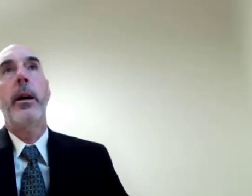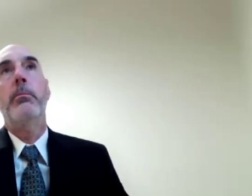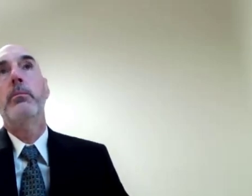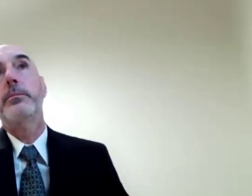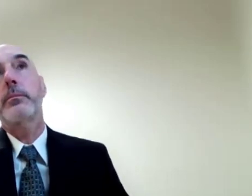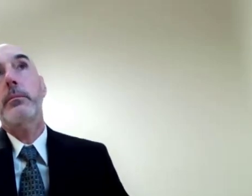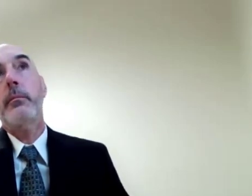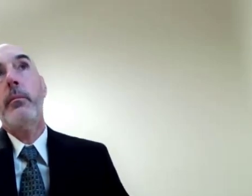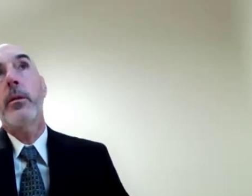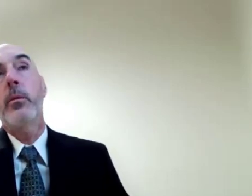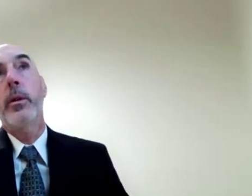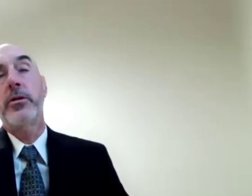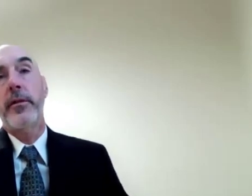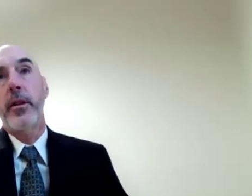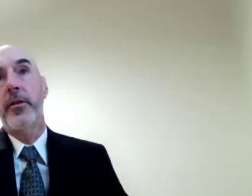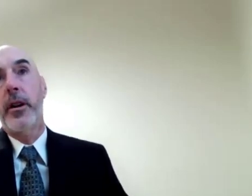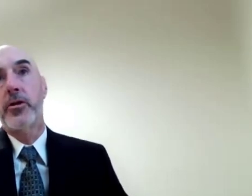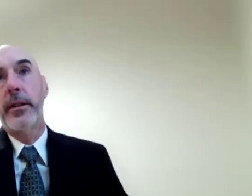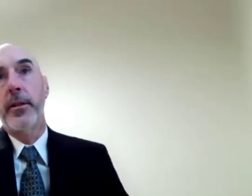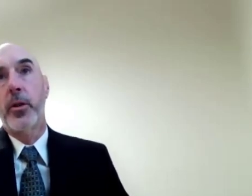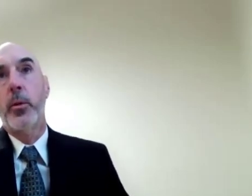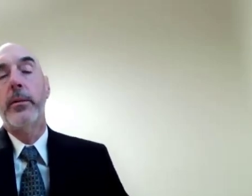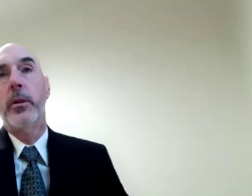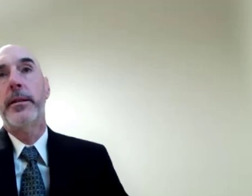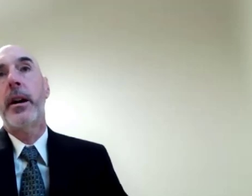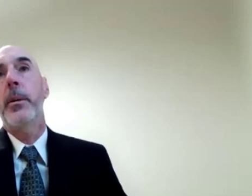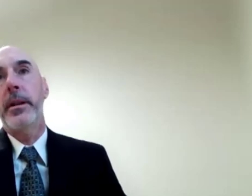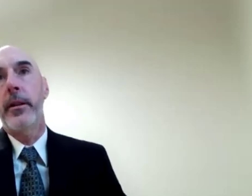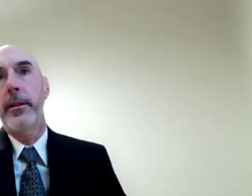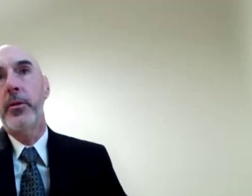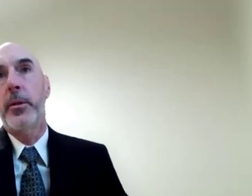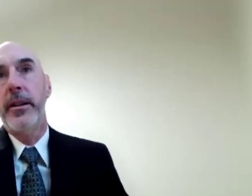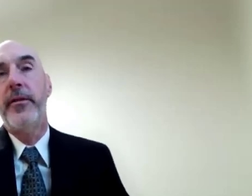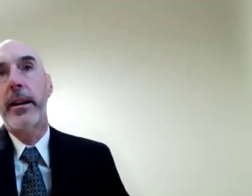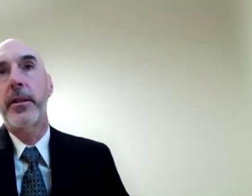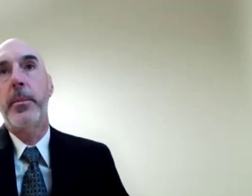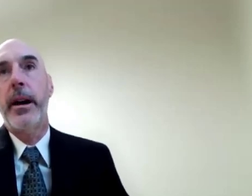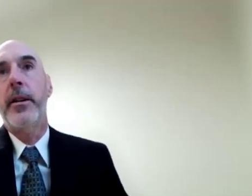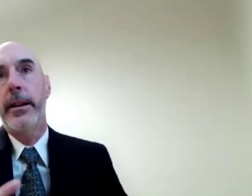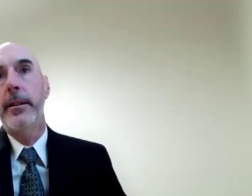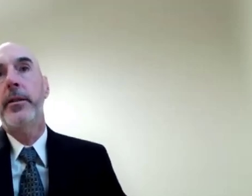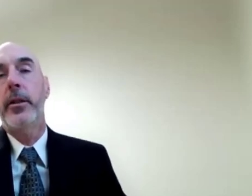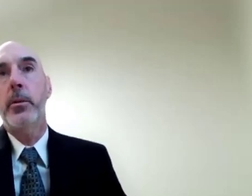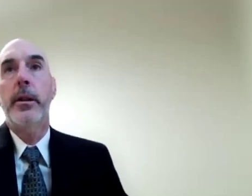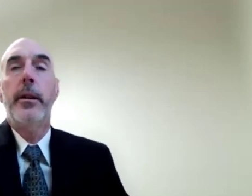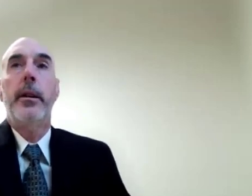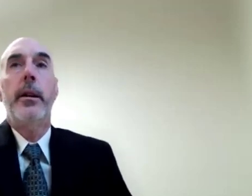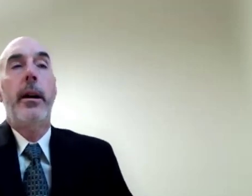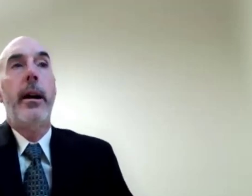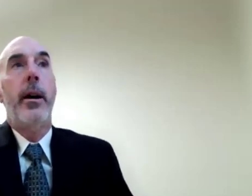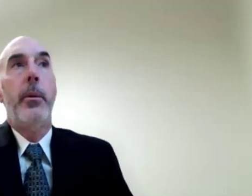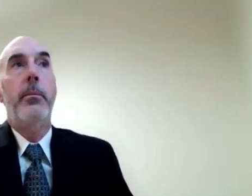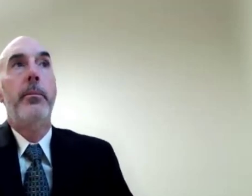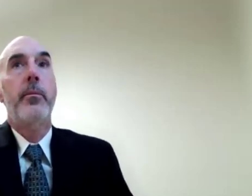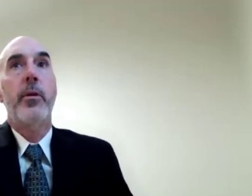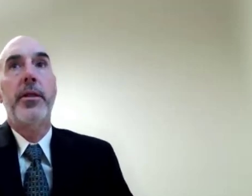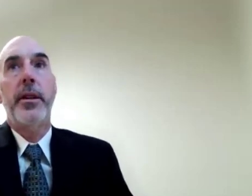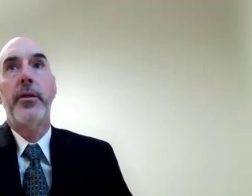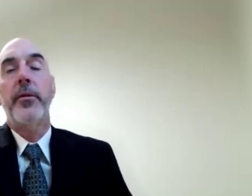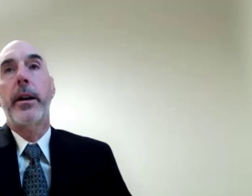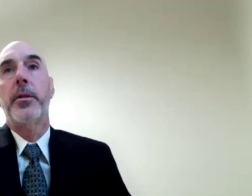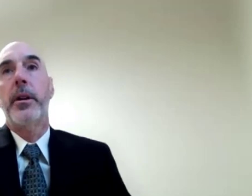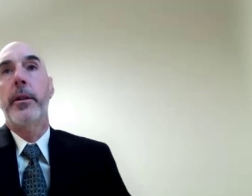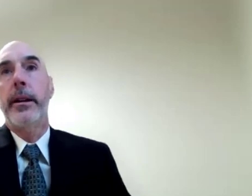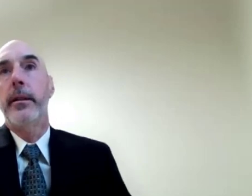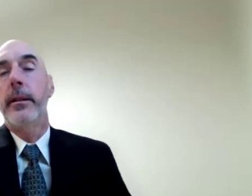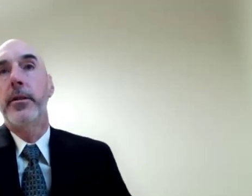which of those functions or what time periods would be affected by their need to receive